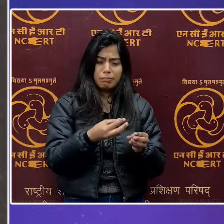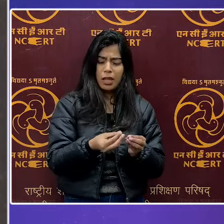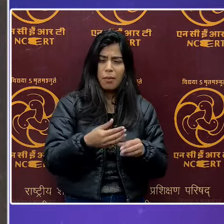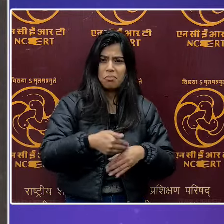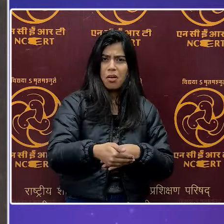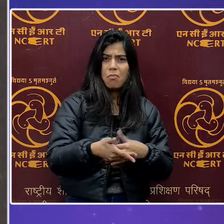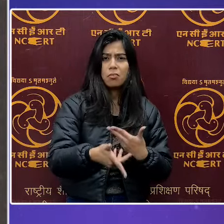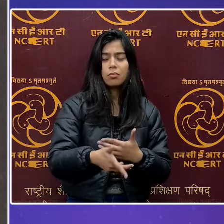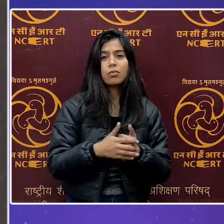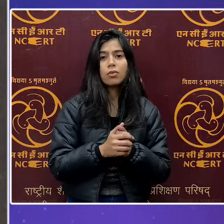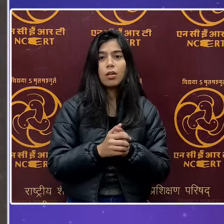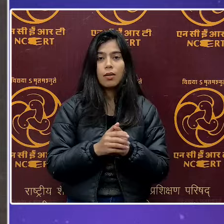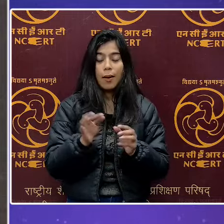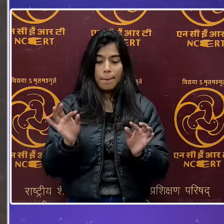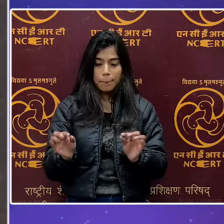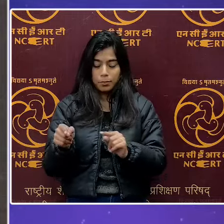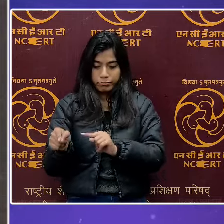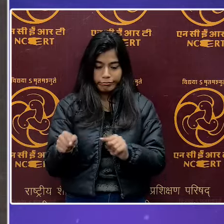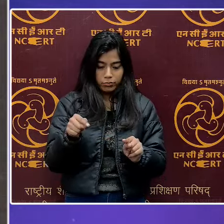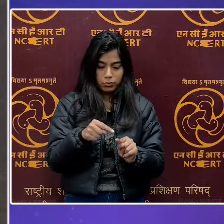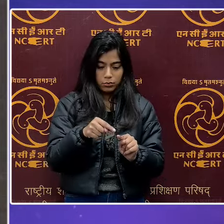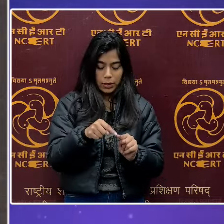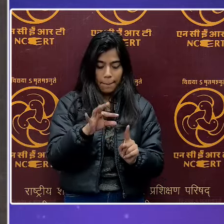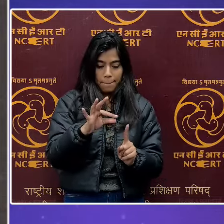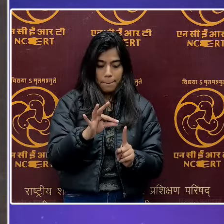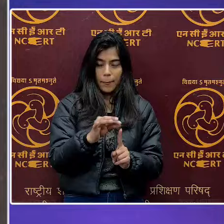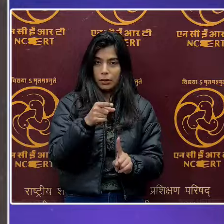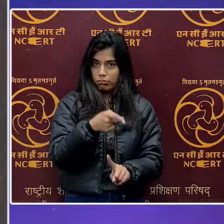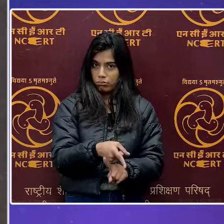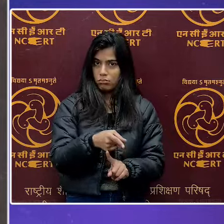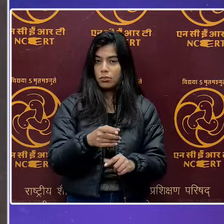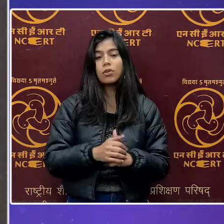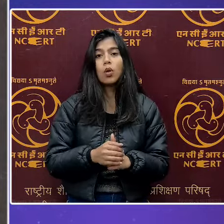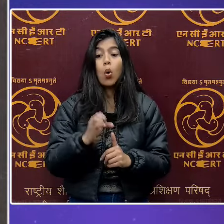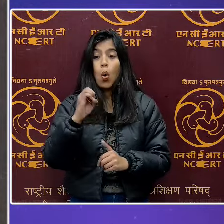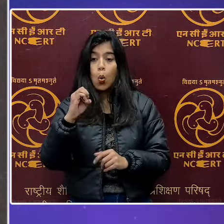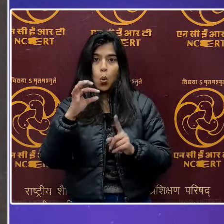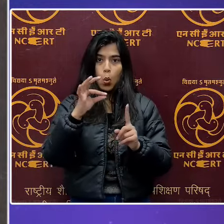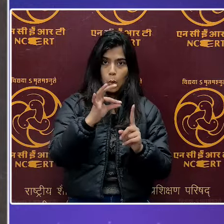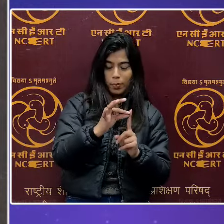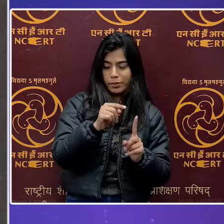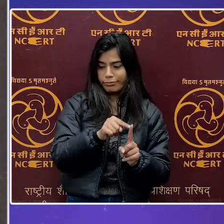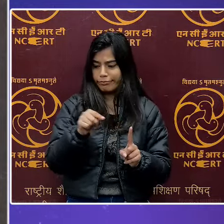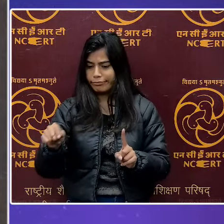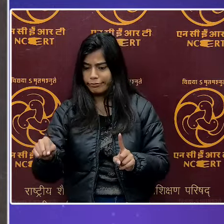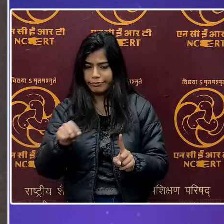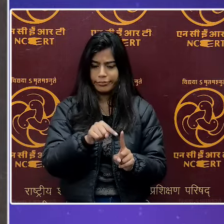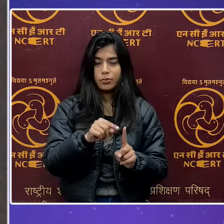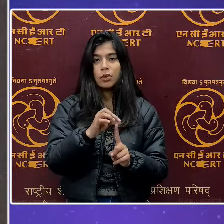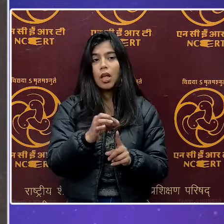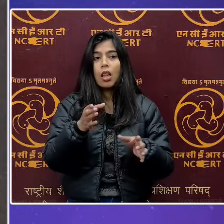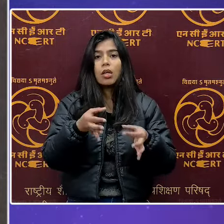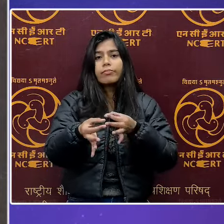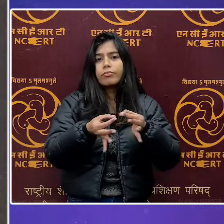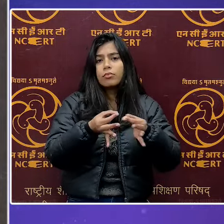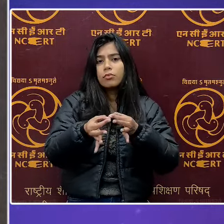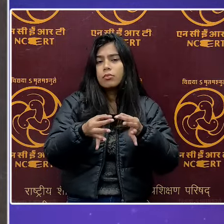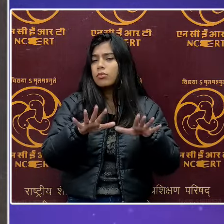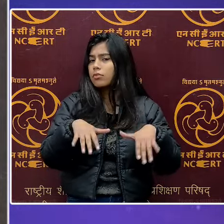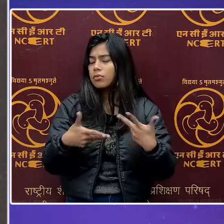goes to the position P dash. So the position vector OP describes an